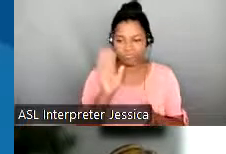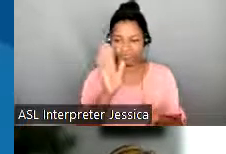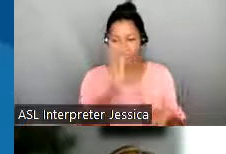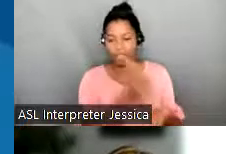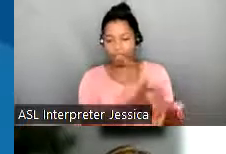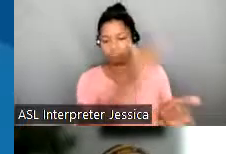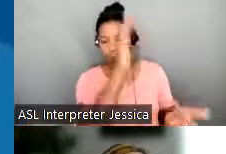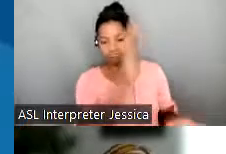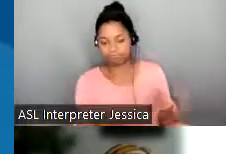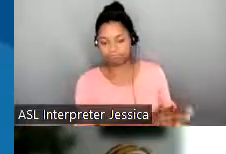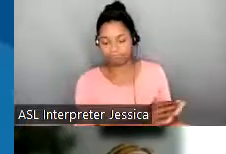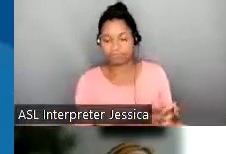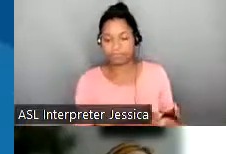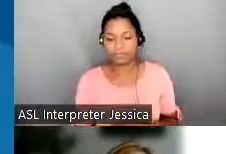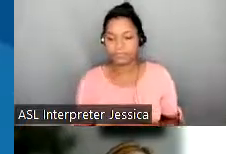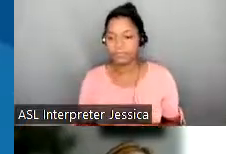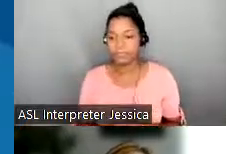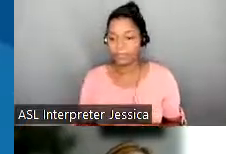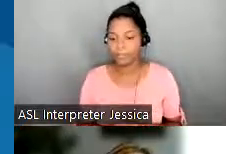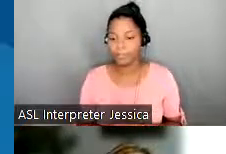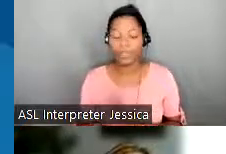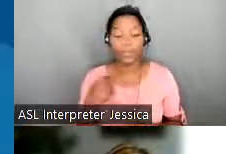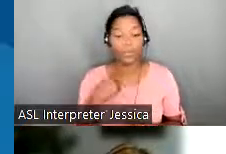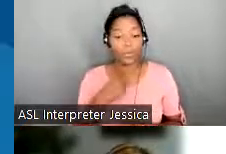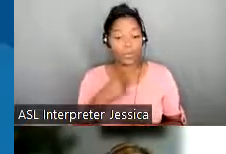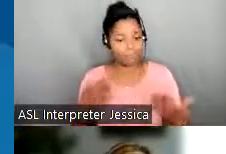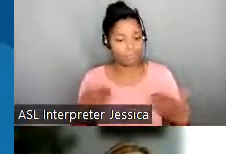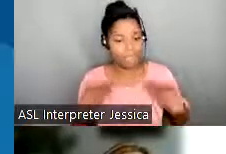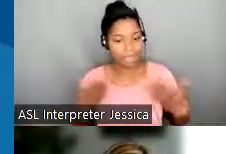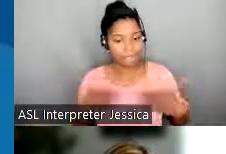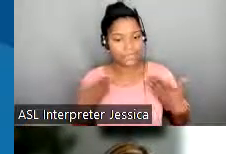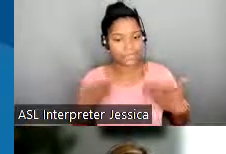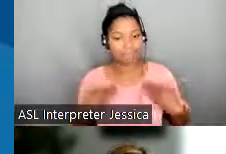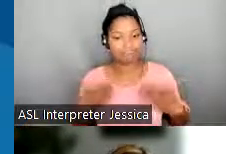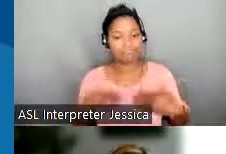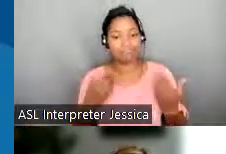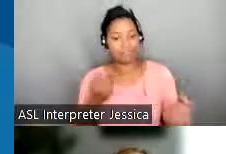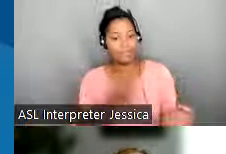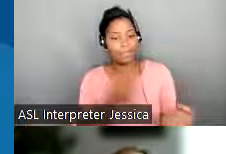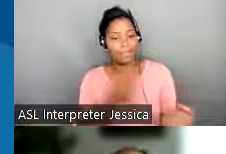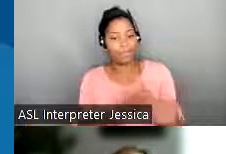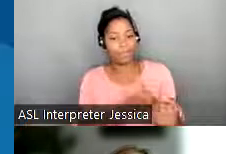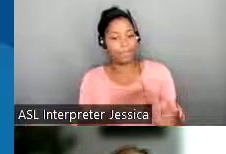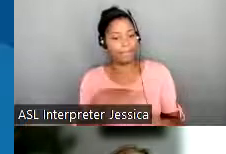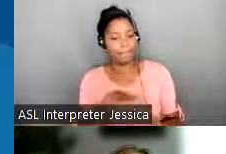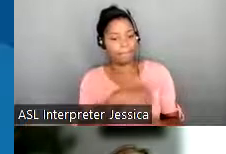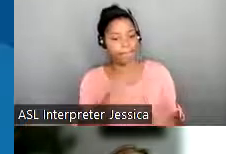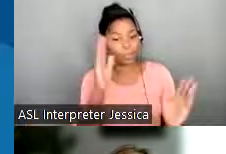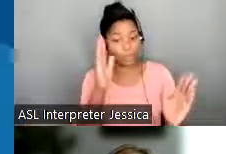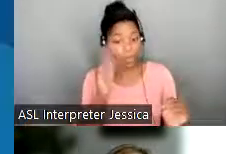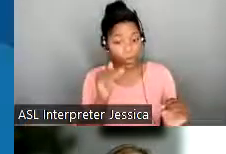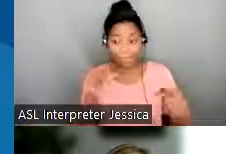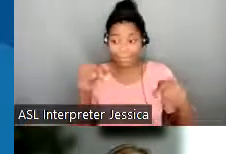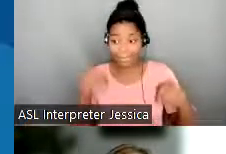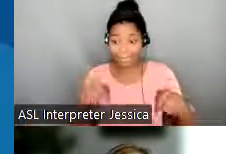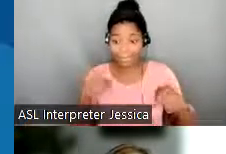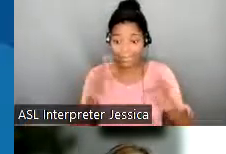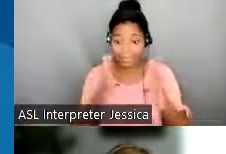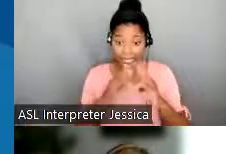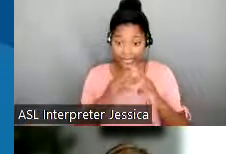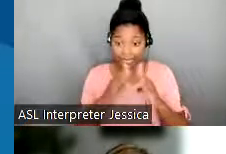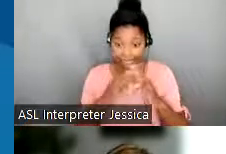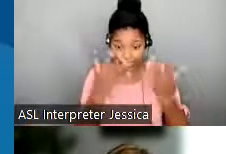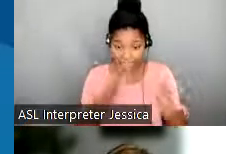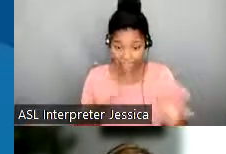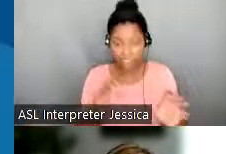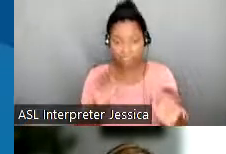Aging is so pleased to now serve as the coordinating center for Commit to Connect. We hope you take a moment after this virtual summit to check out the